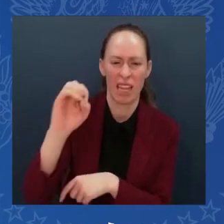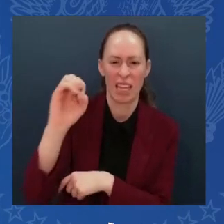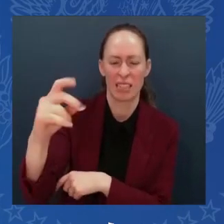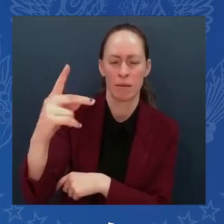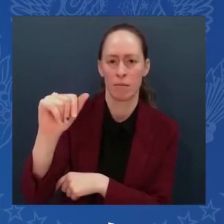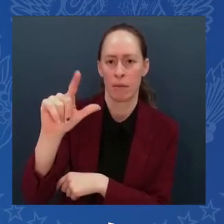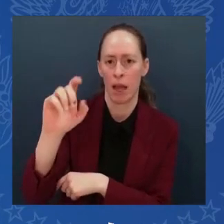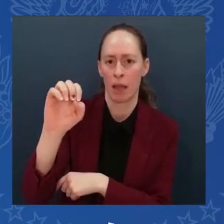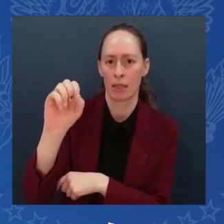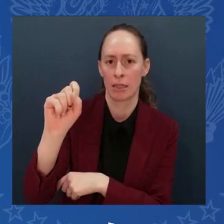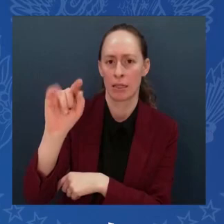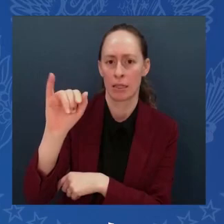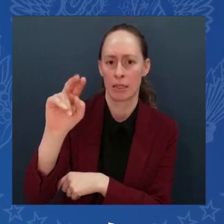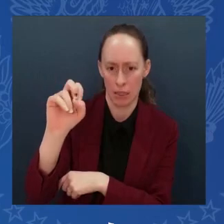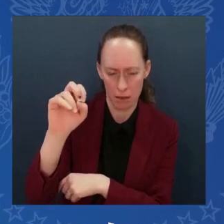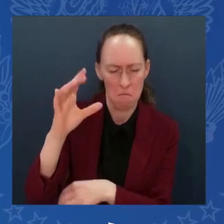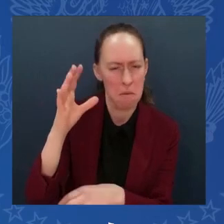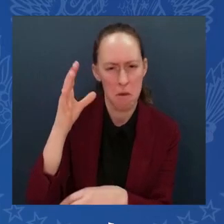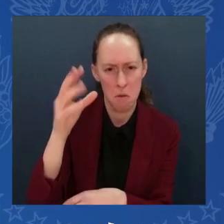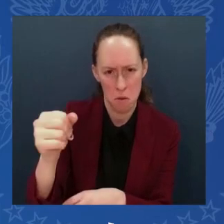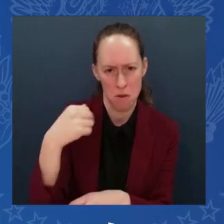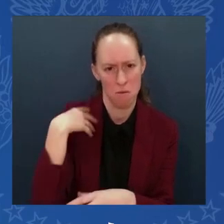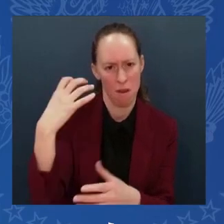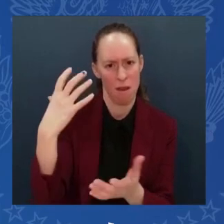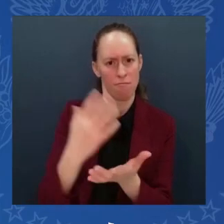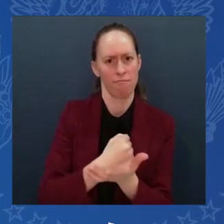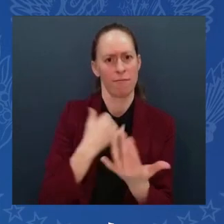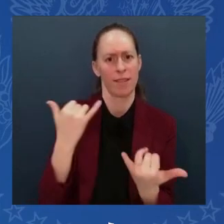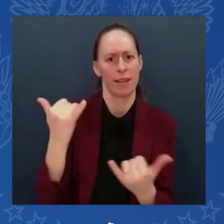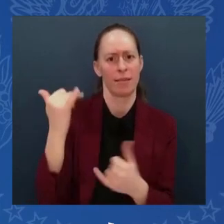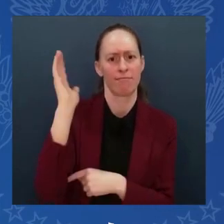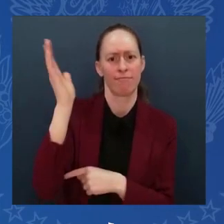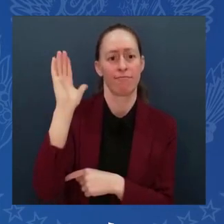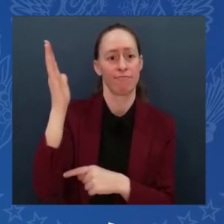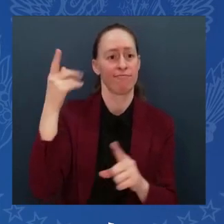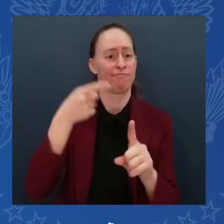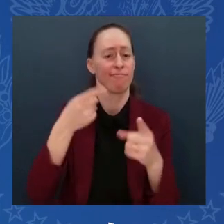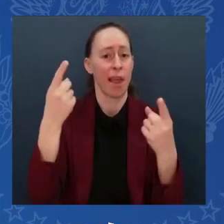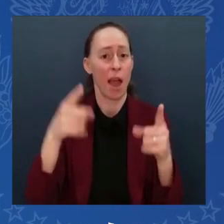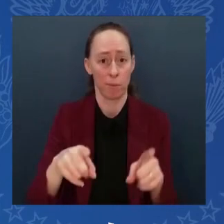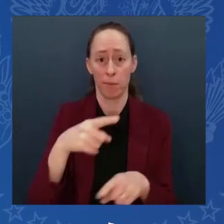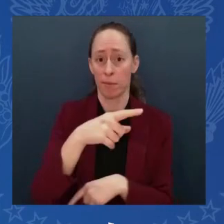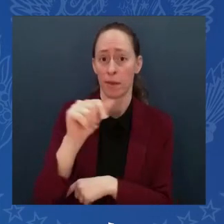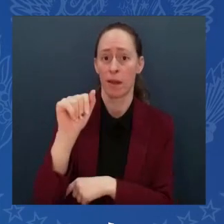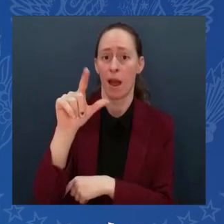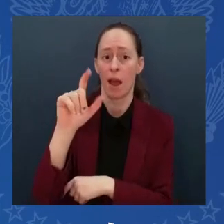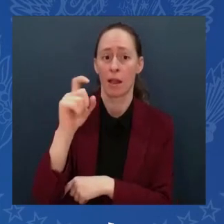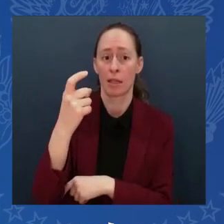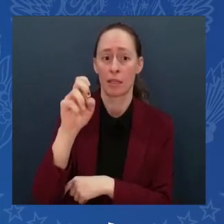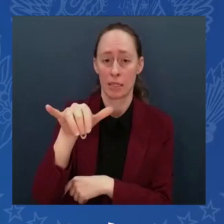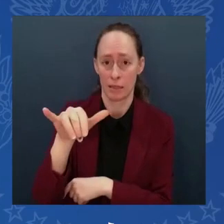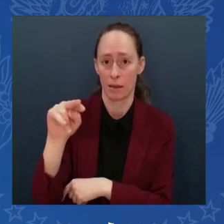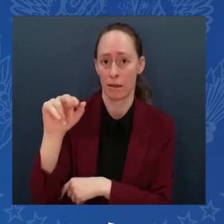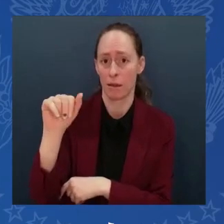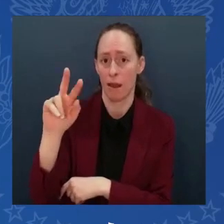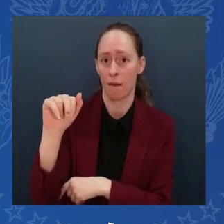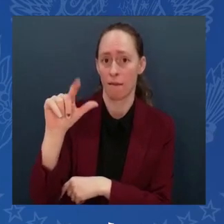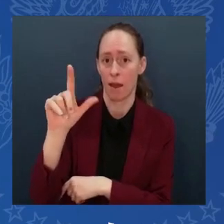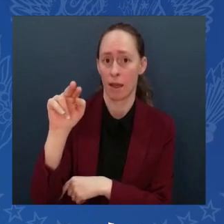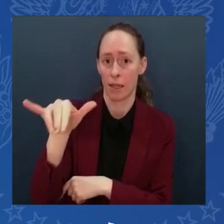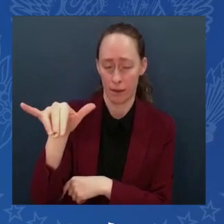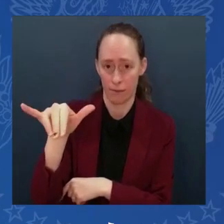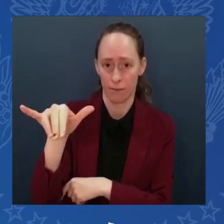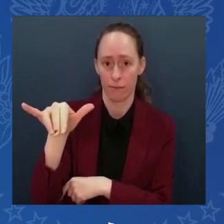about Aleksey Navalny. You know, like millions of people around the world, I'm